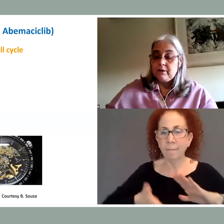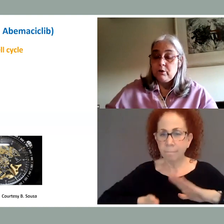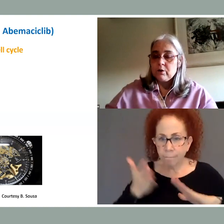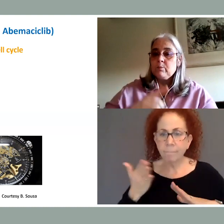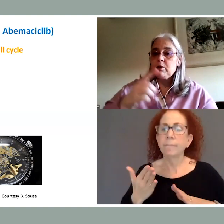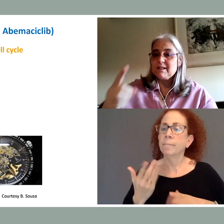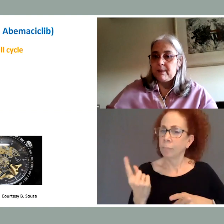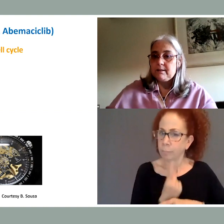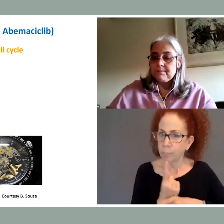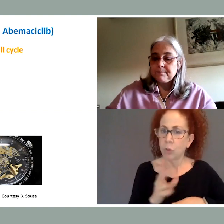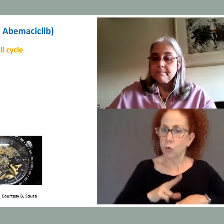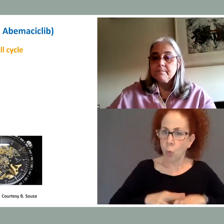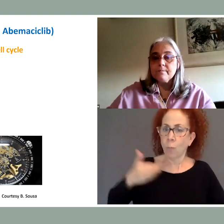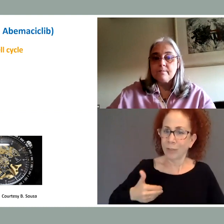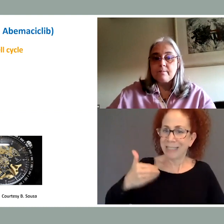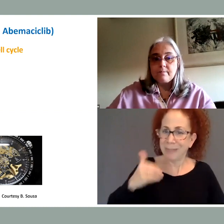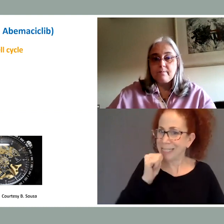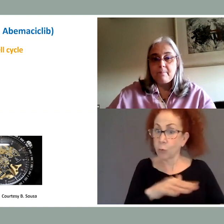the normal speed.